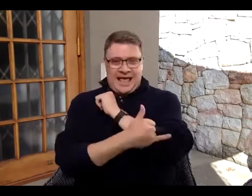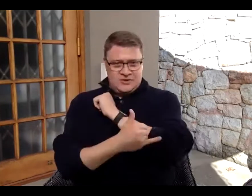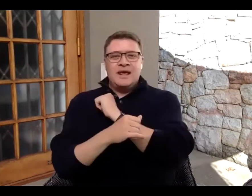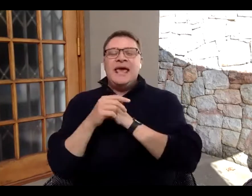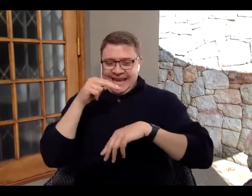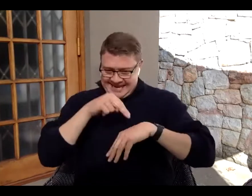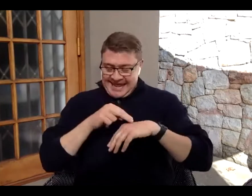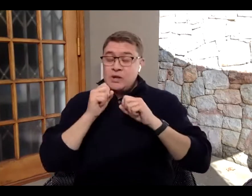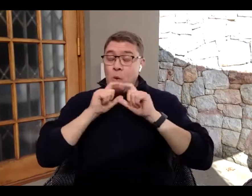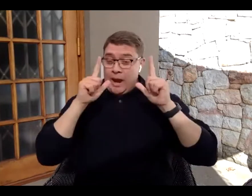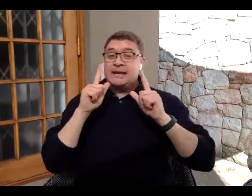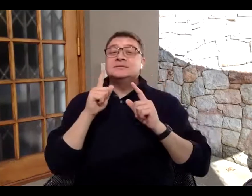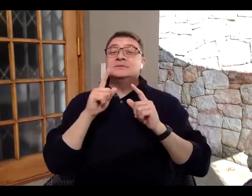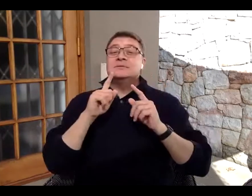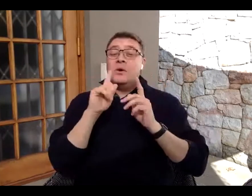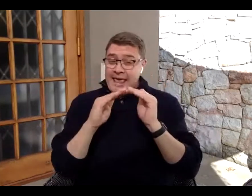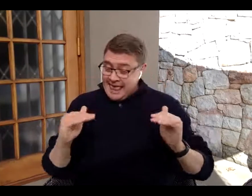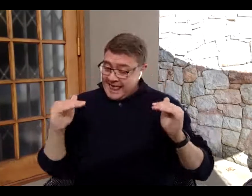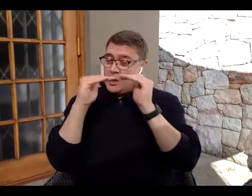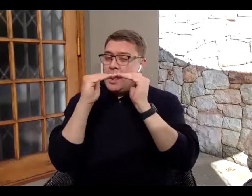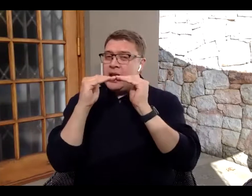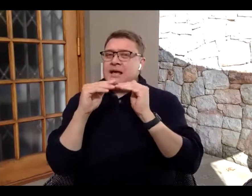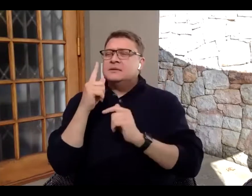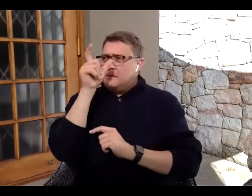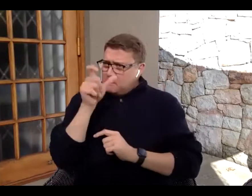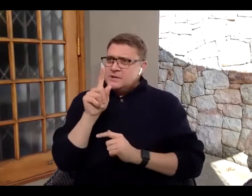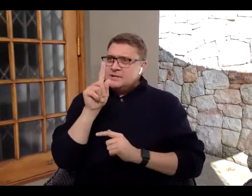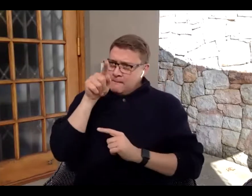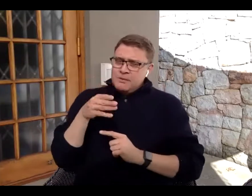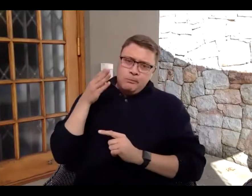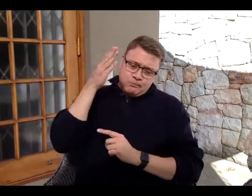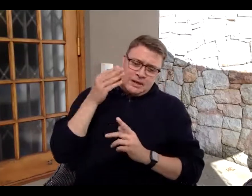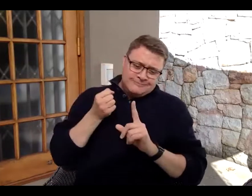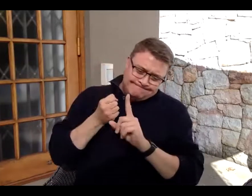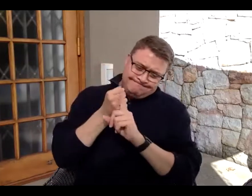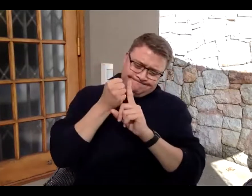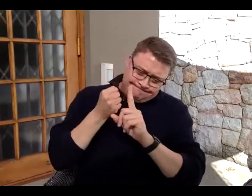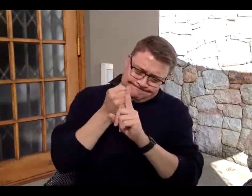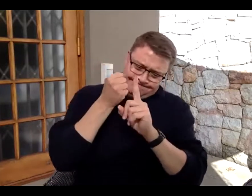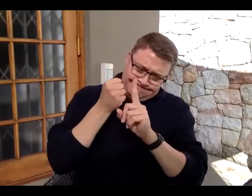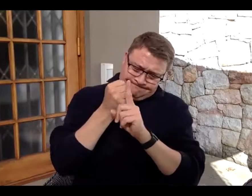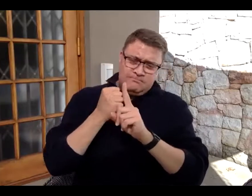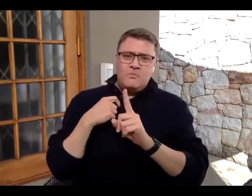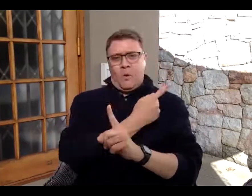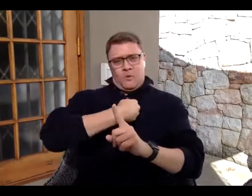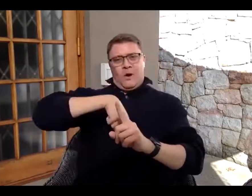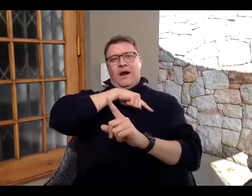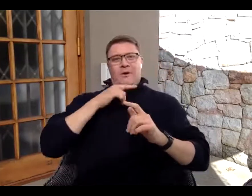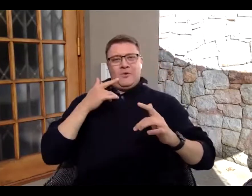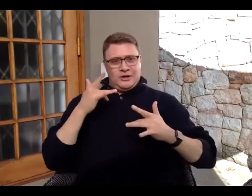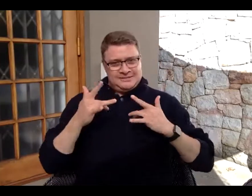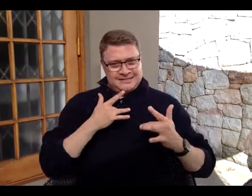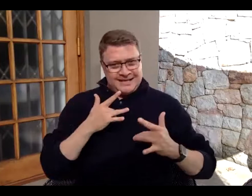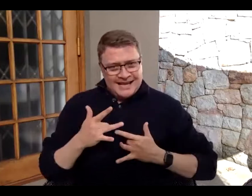to create a space where there is someone that can drive this concern that we all have, especially